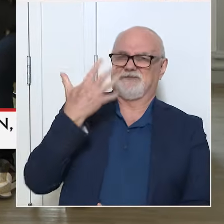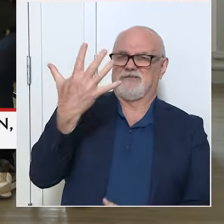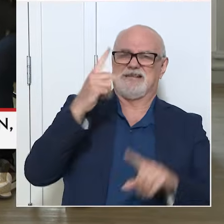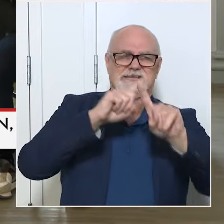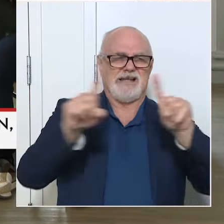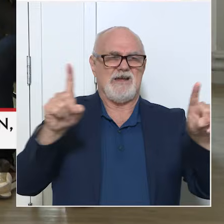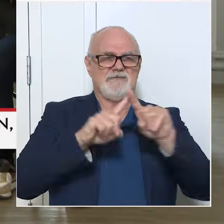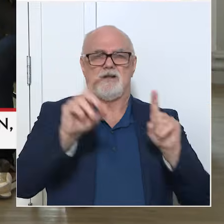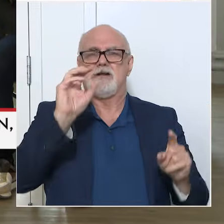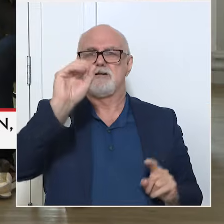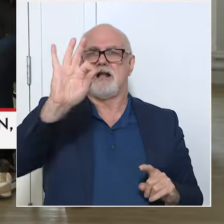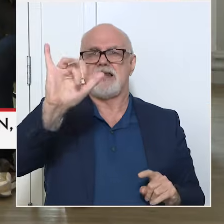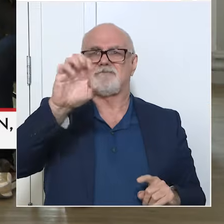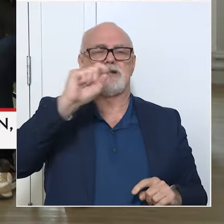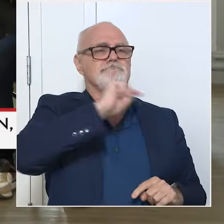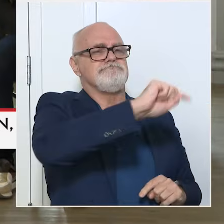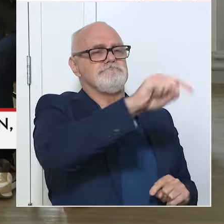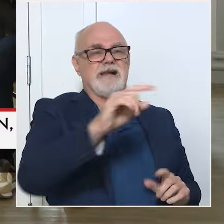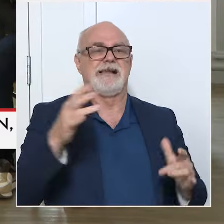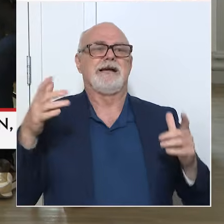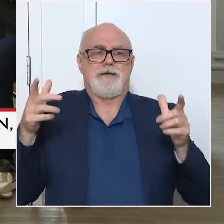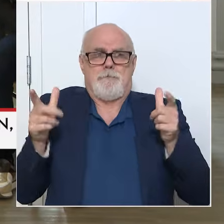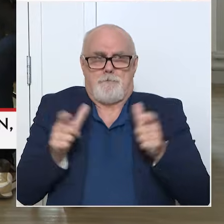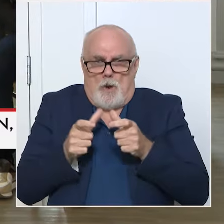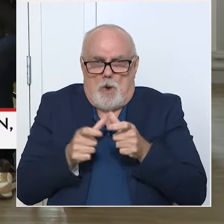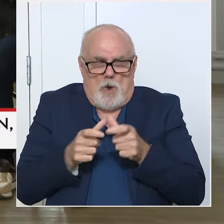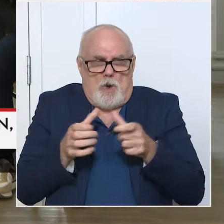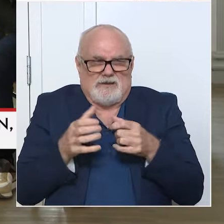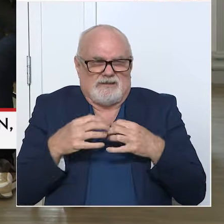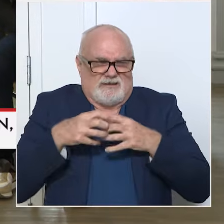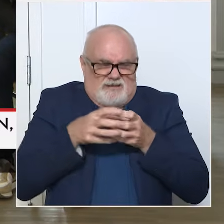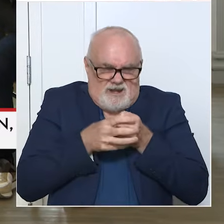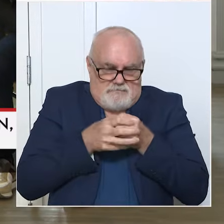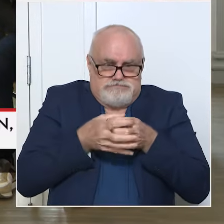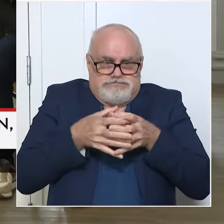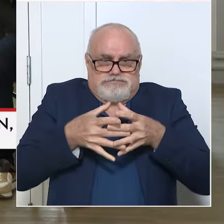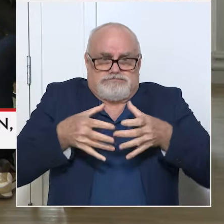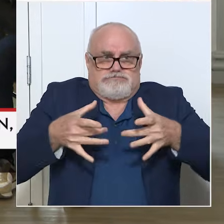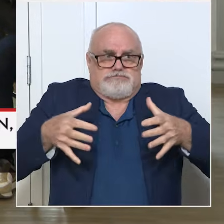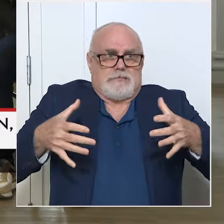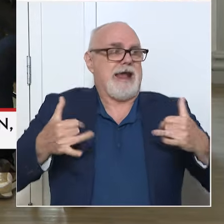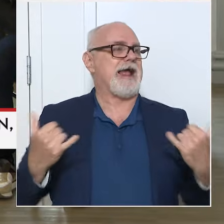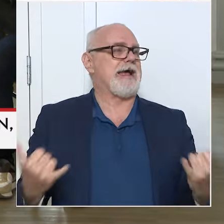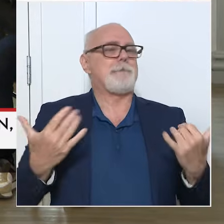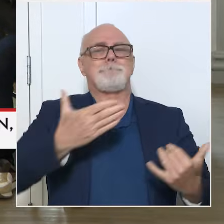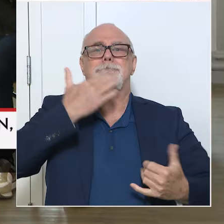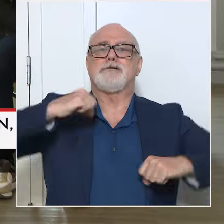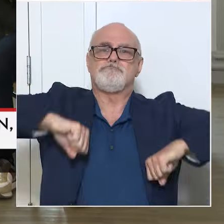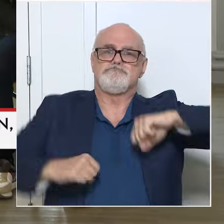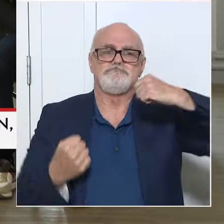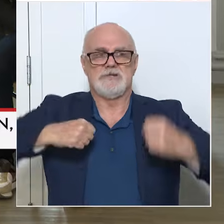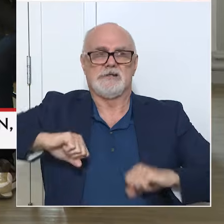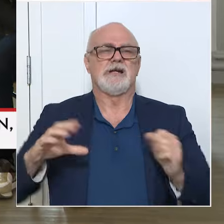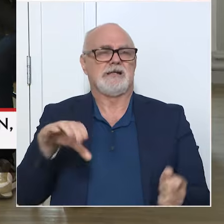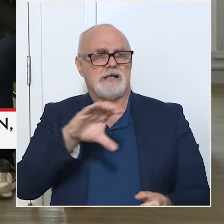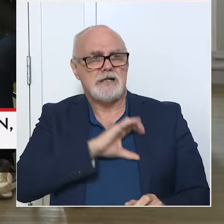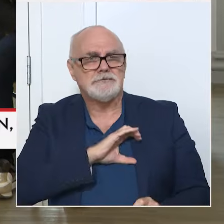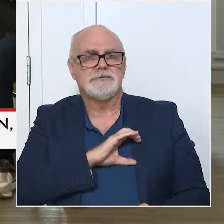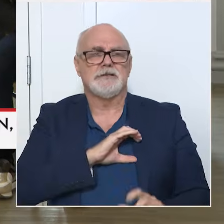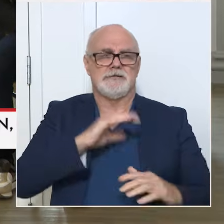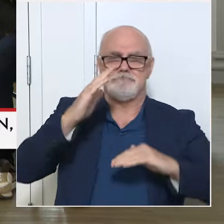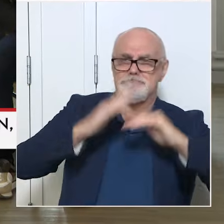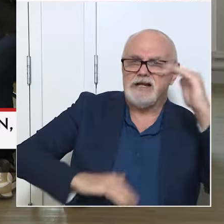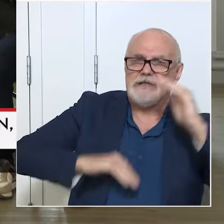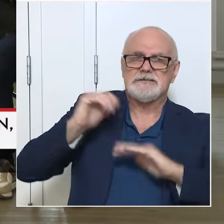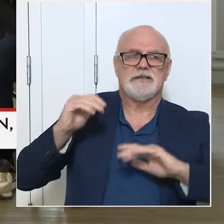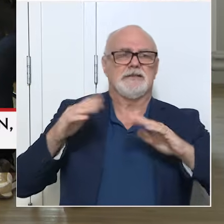and function in our 9 short years. It's got great character, it's got an amazing neighborhood. And then